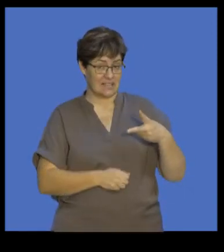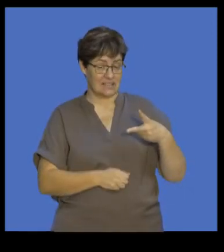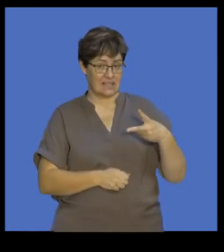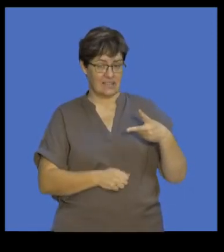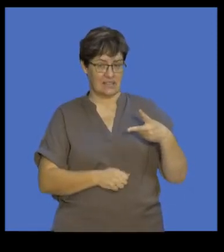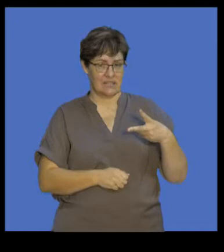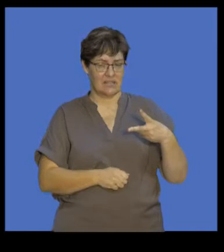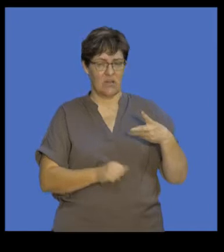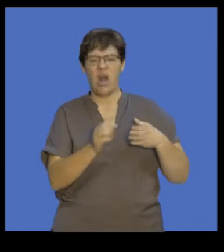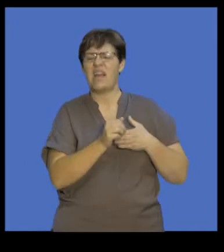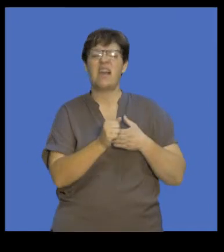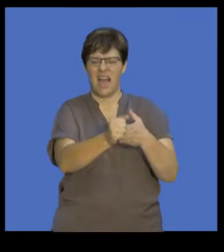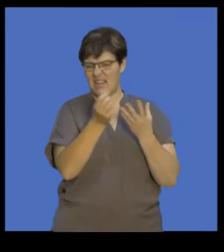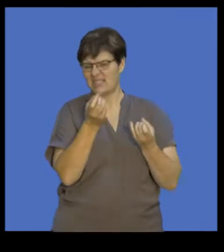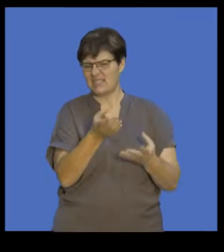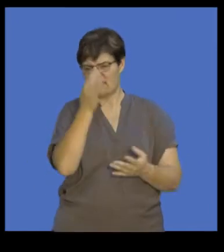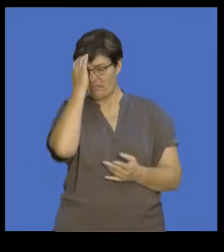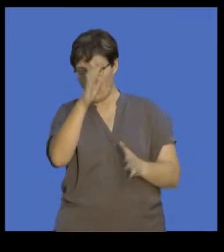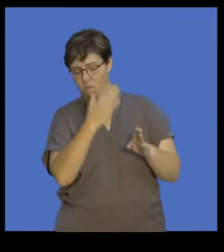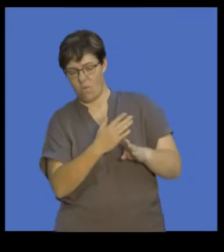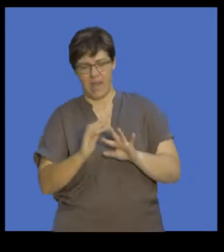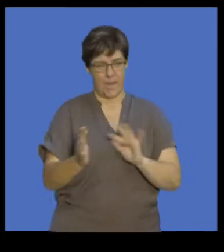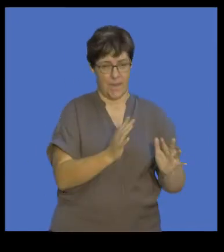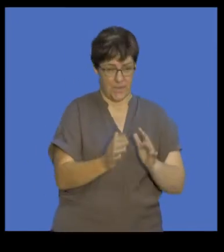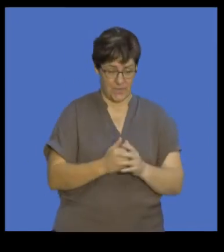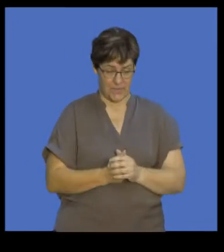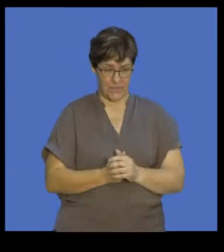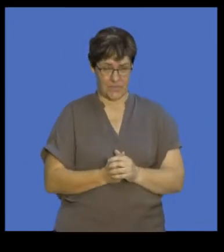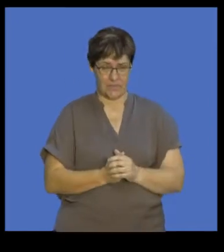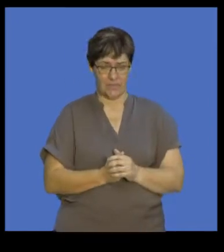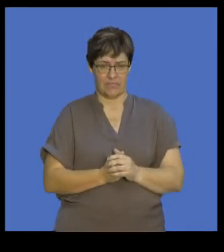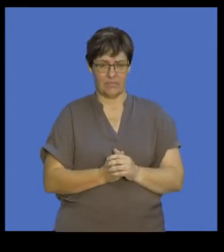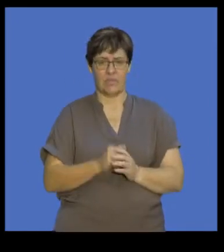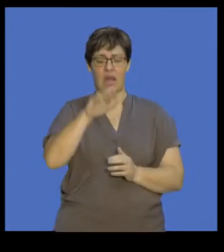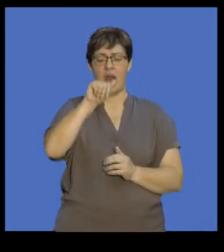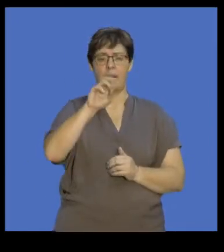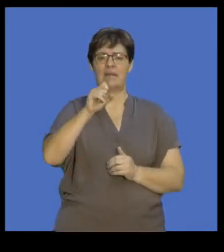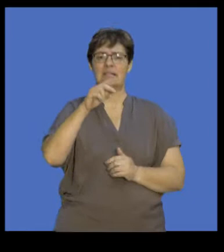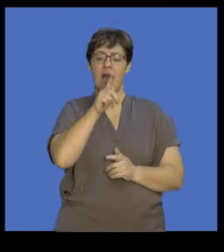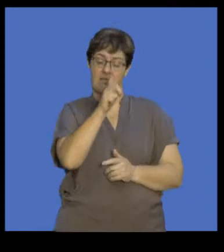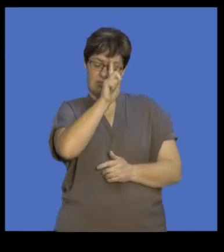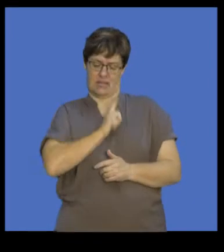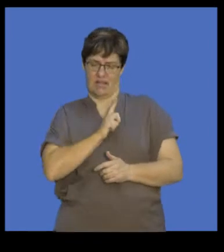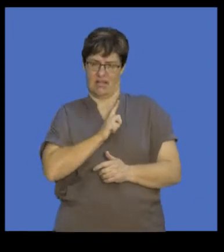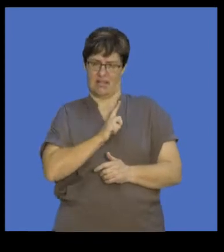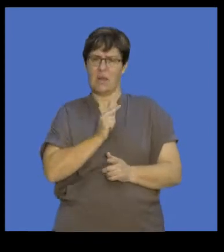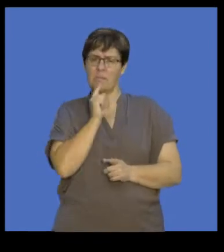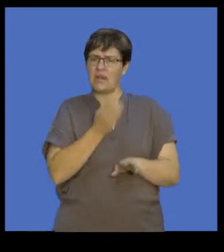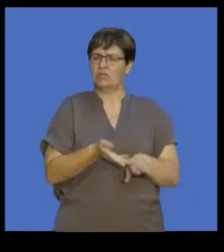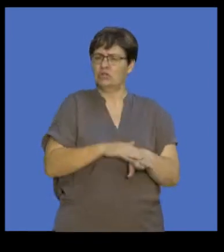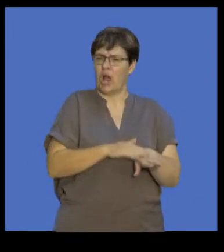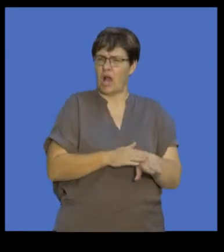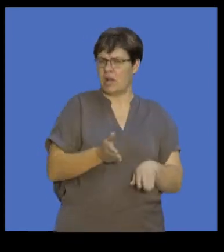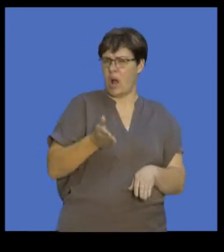about it, okay, just to guide, our understanding, is that what does the ammeter reading tell us about how much